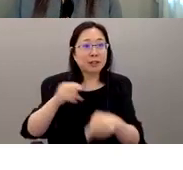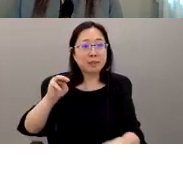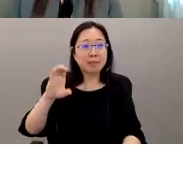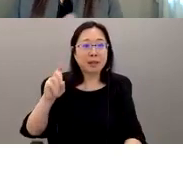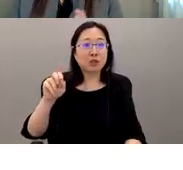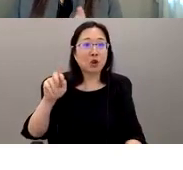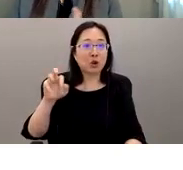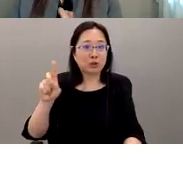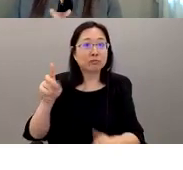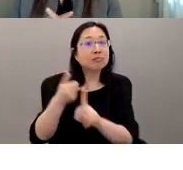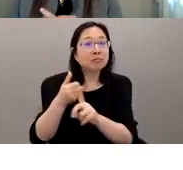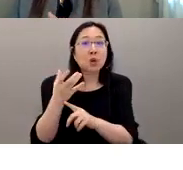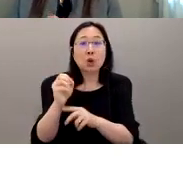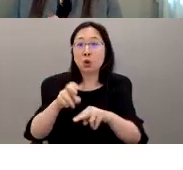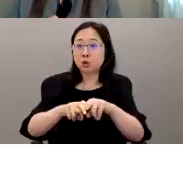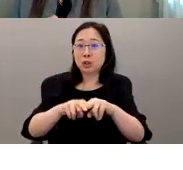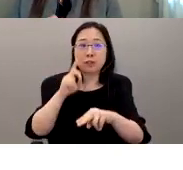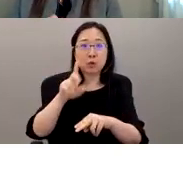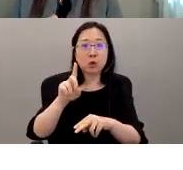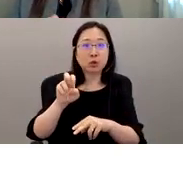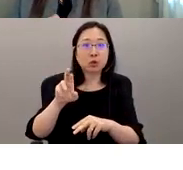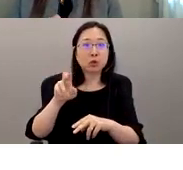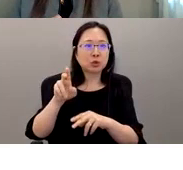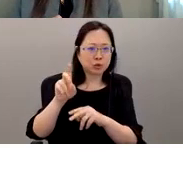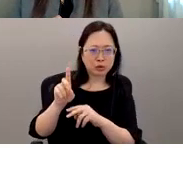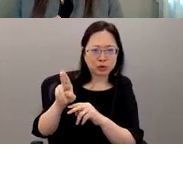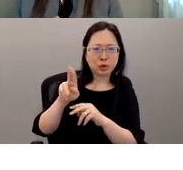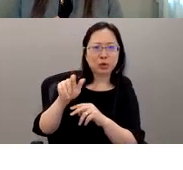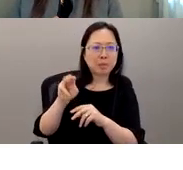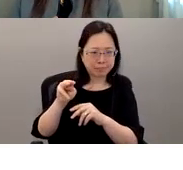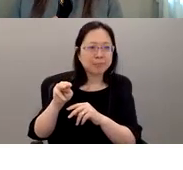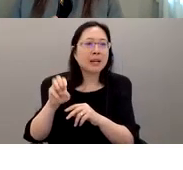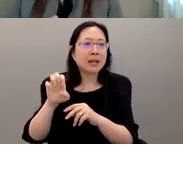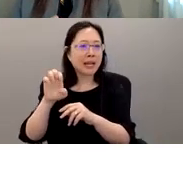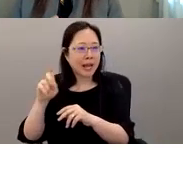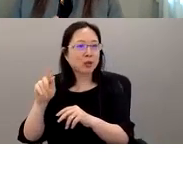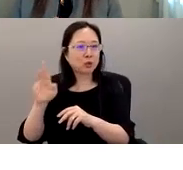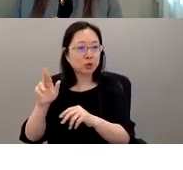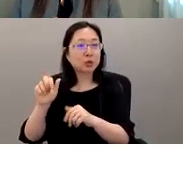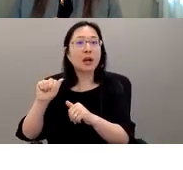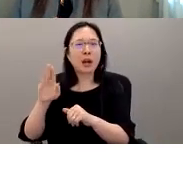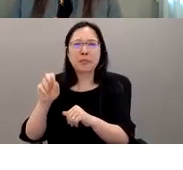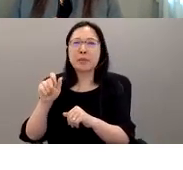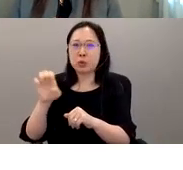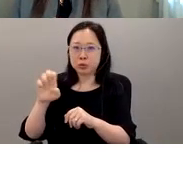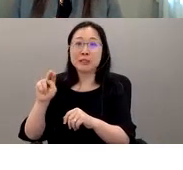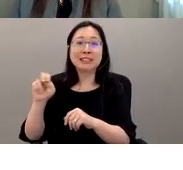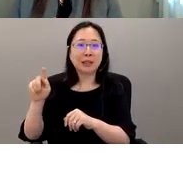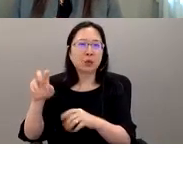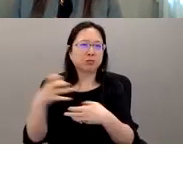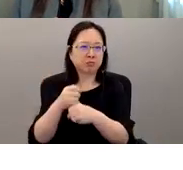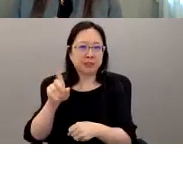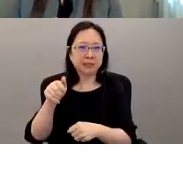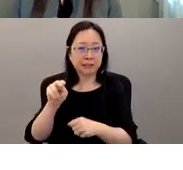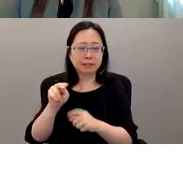She is the co-chair of Durham Elder Abuse Network, and she's been part of that network for over 10 years. She's dedicated her